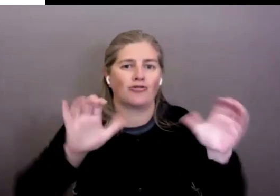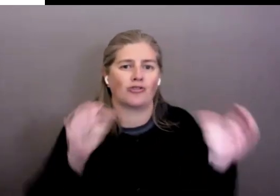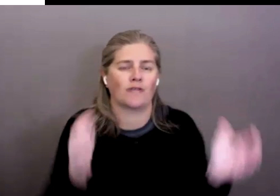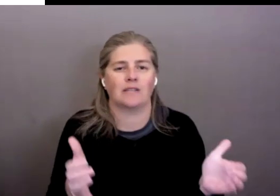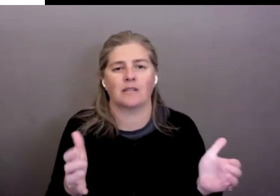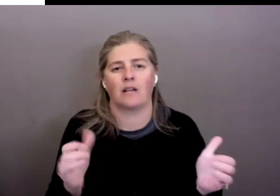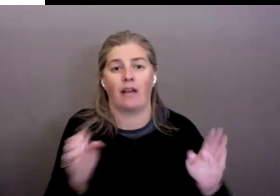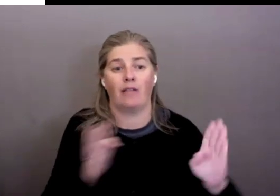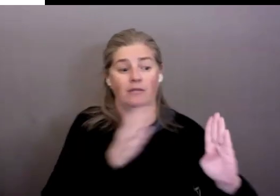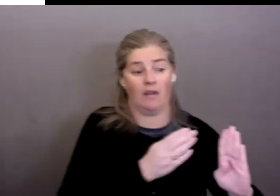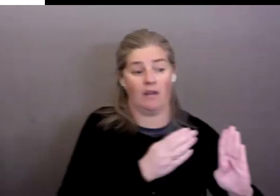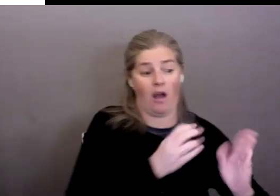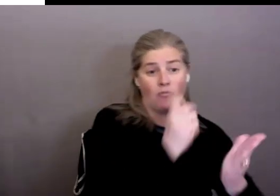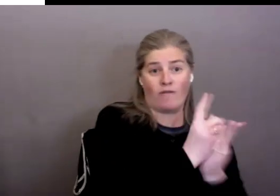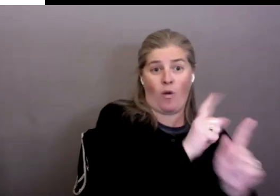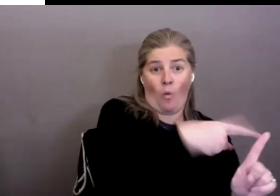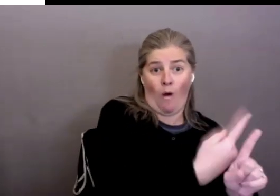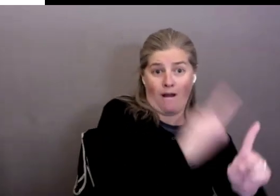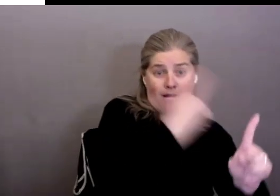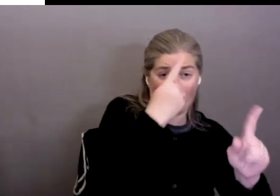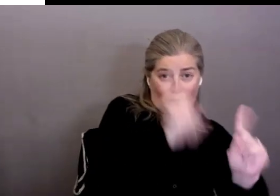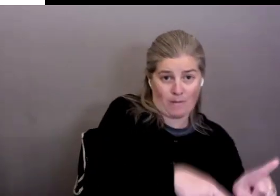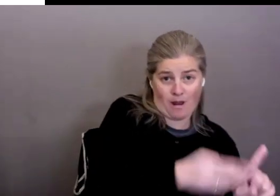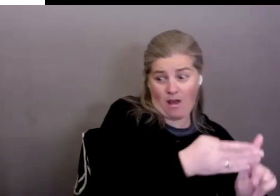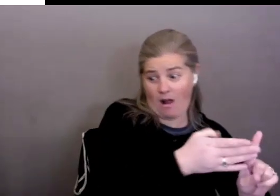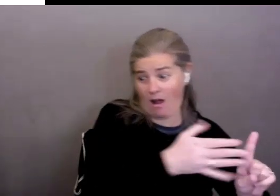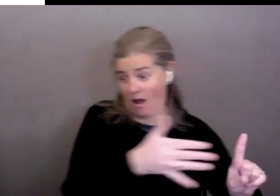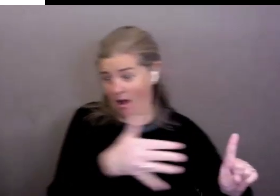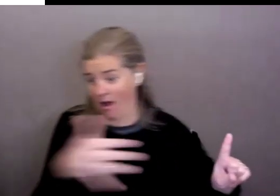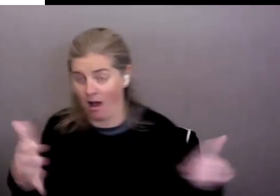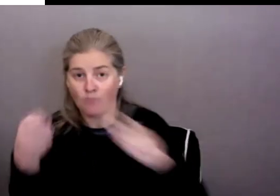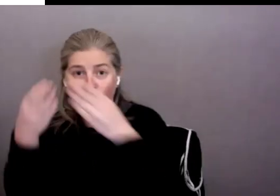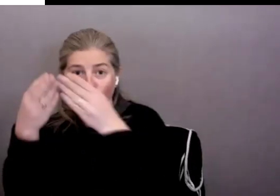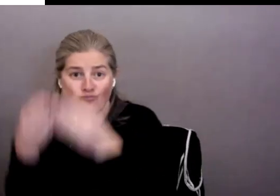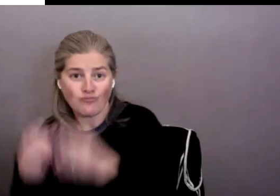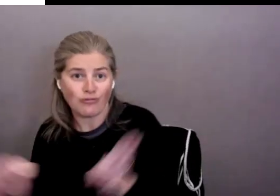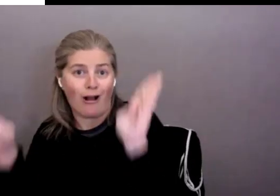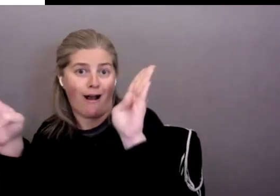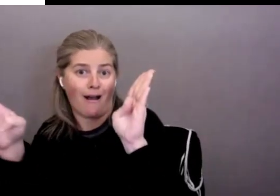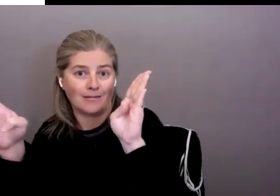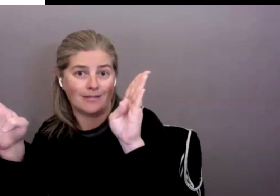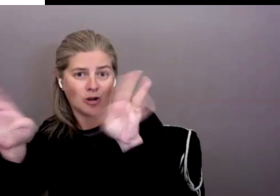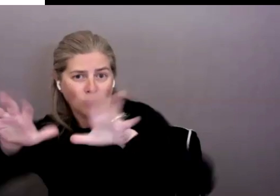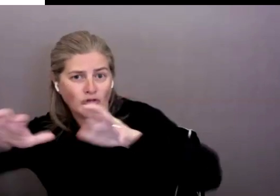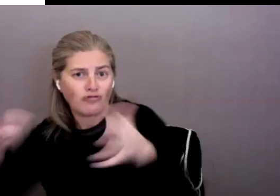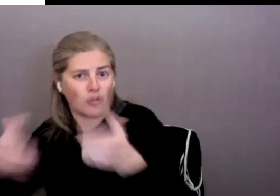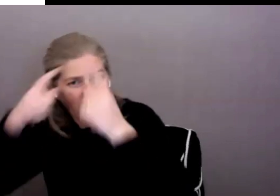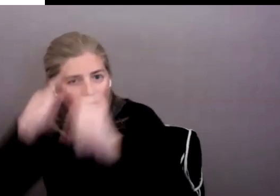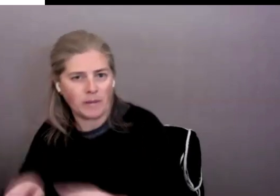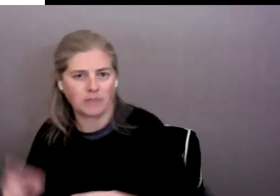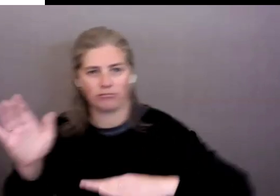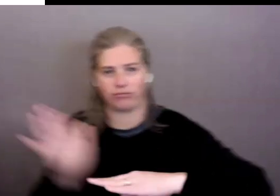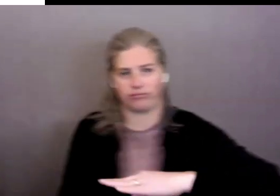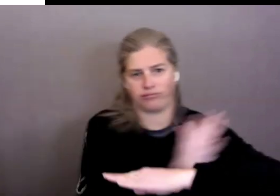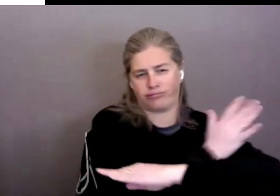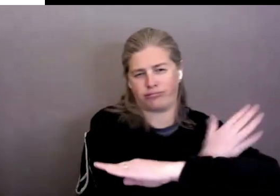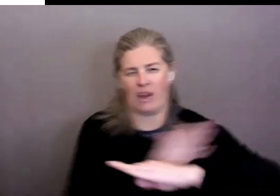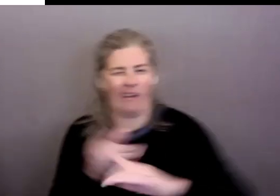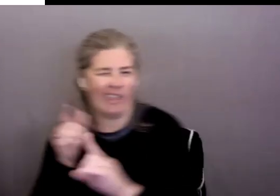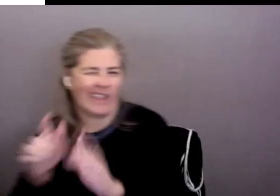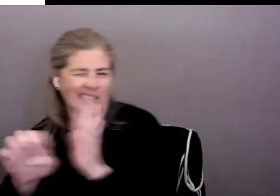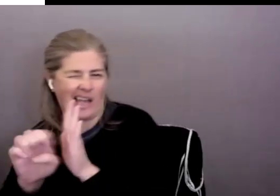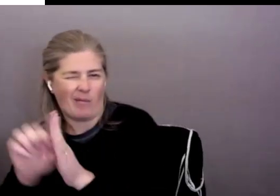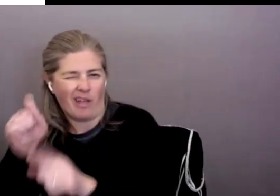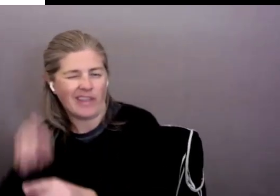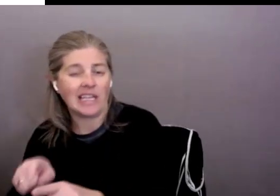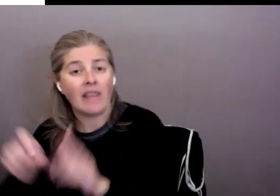of approving a single agreement to approving a very broad sort of group of agreements, an example of this would be the